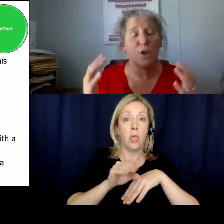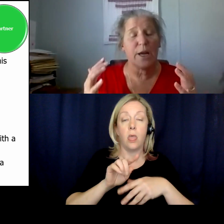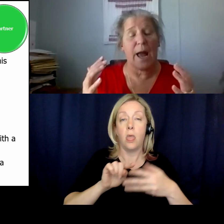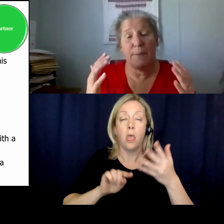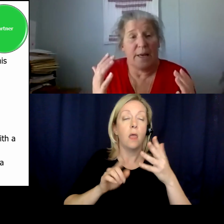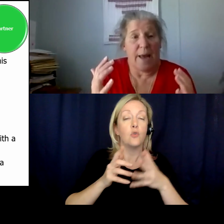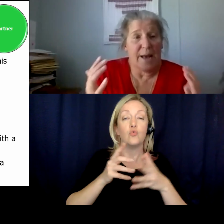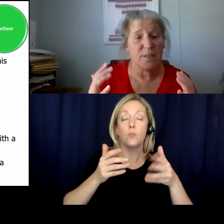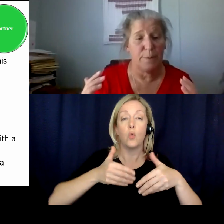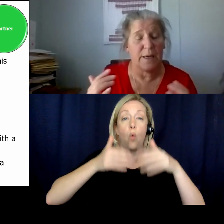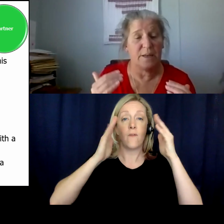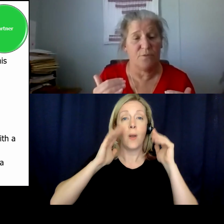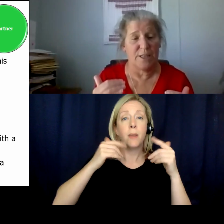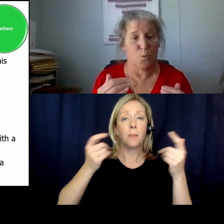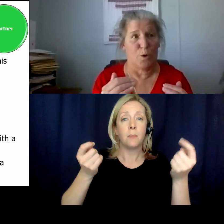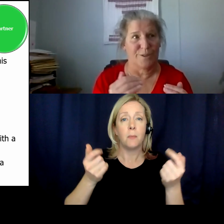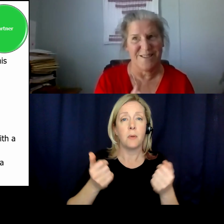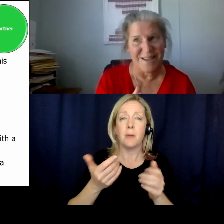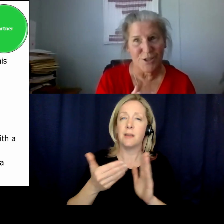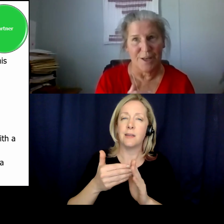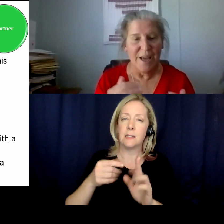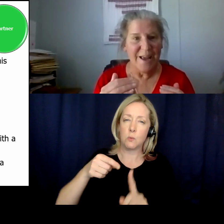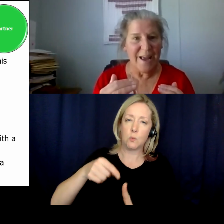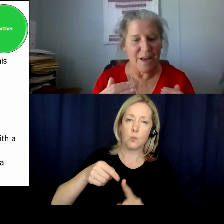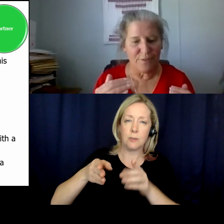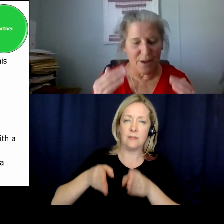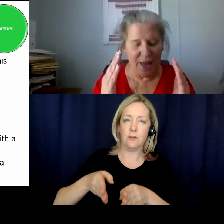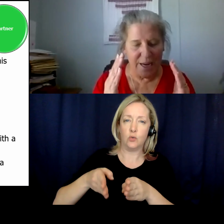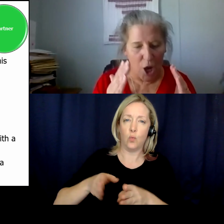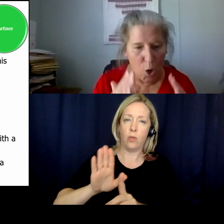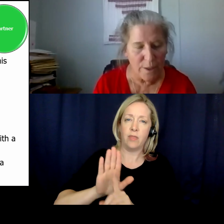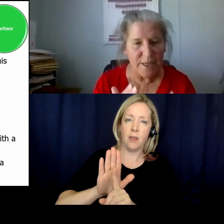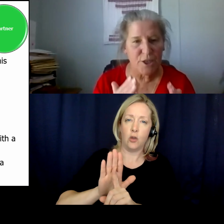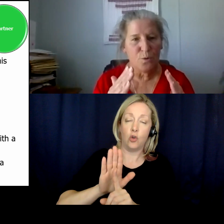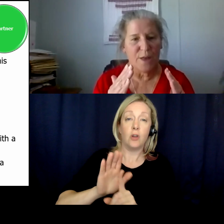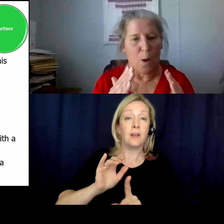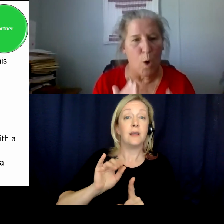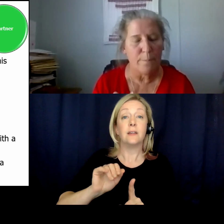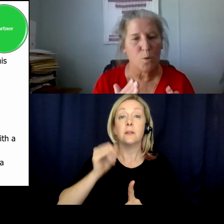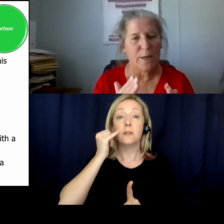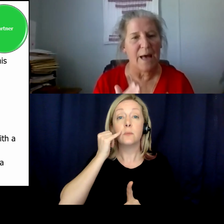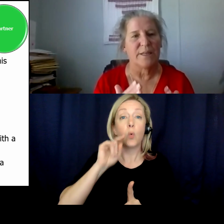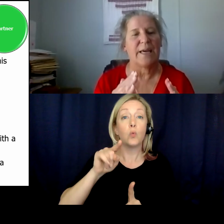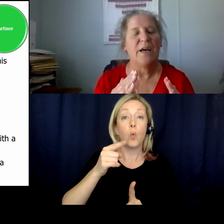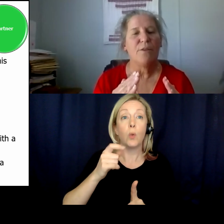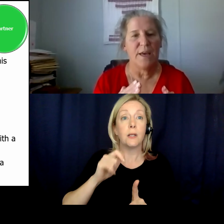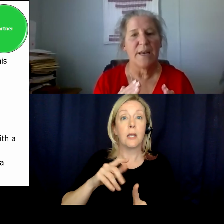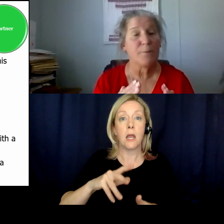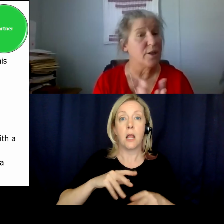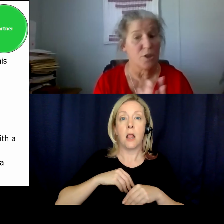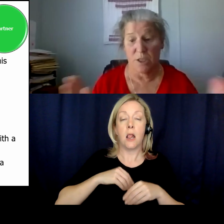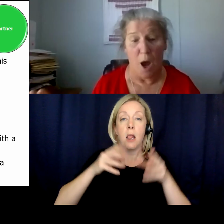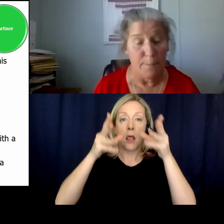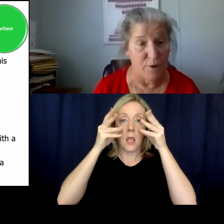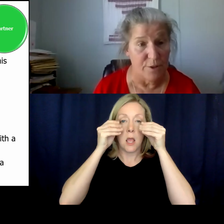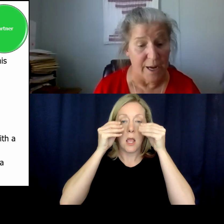have to look at, it has to be an individual decision. If they can only do that one modality, then I'm